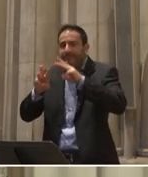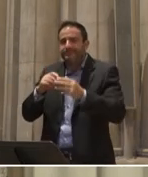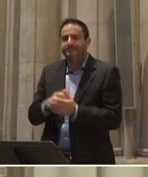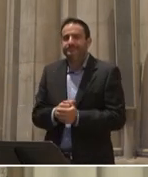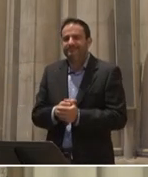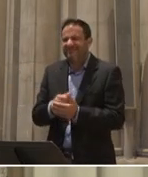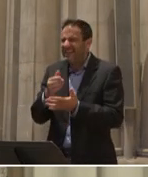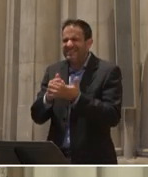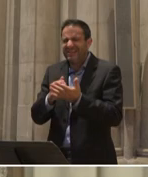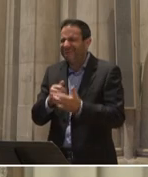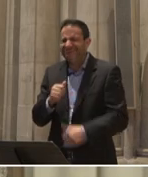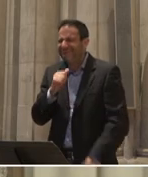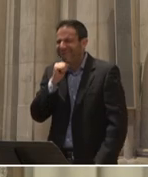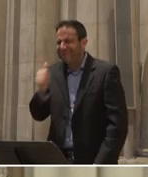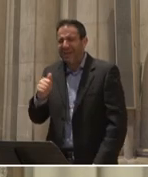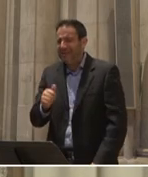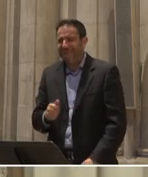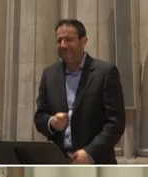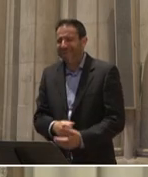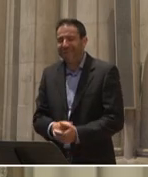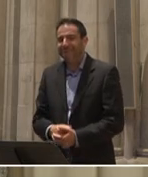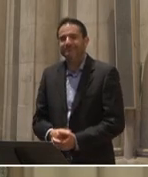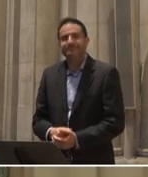and some aren't.